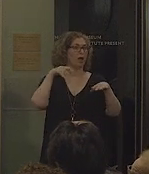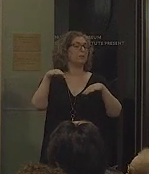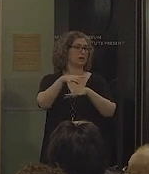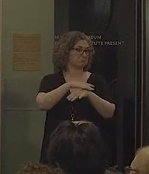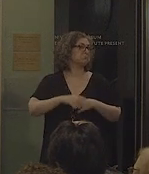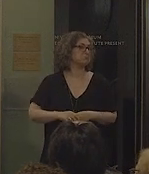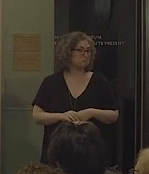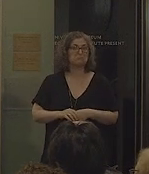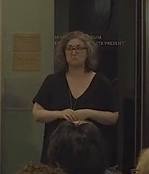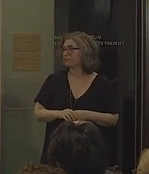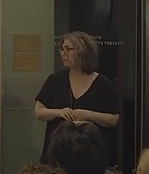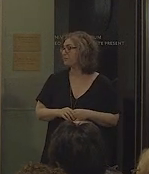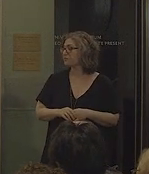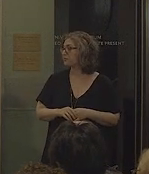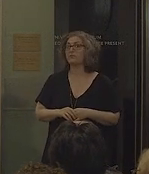Political climate.